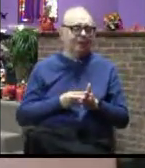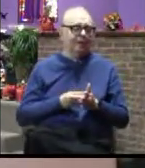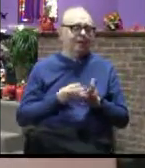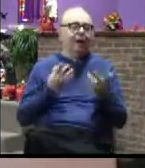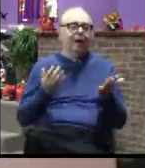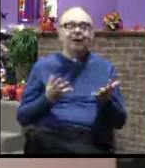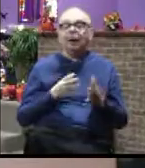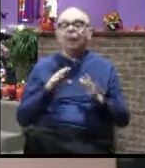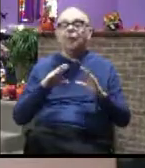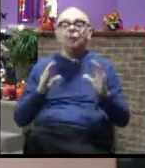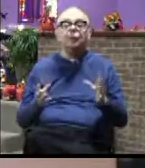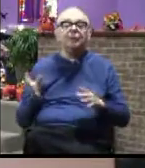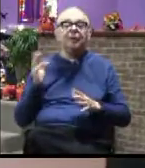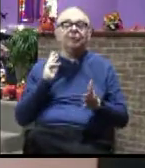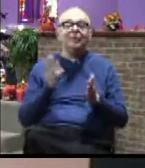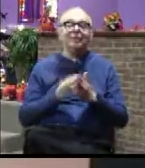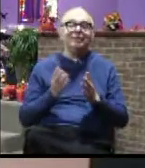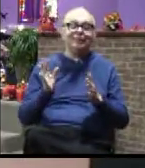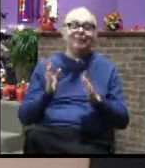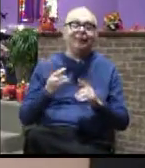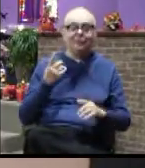and say, a whole bunch of them.